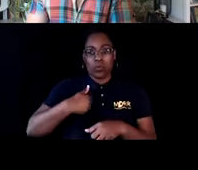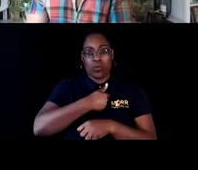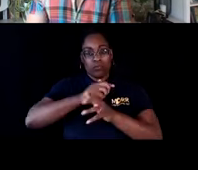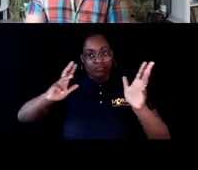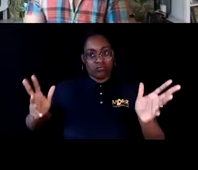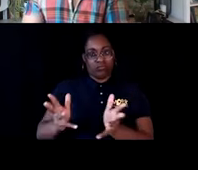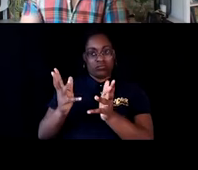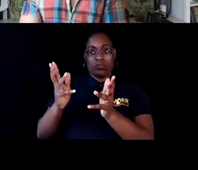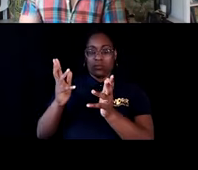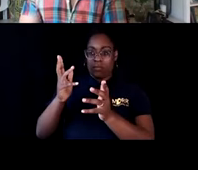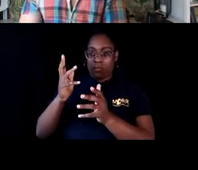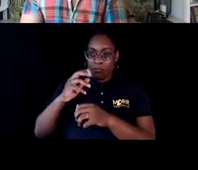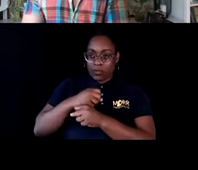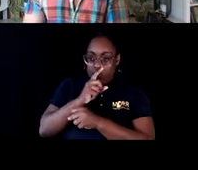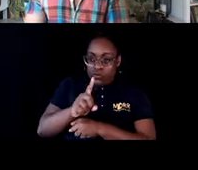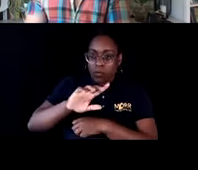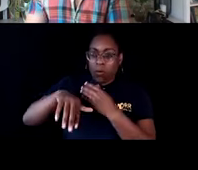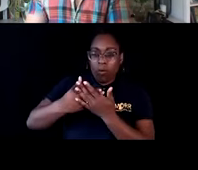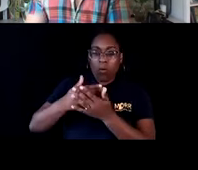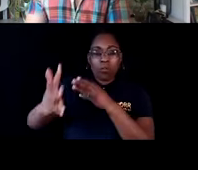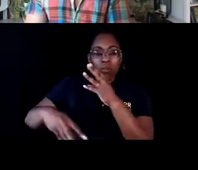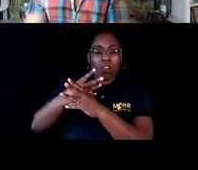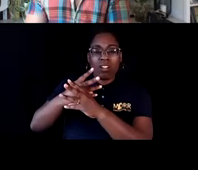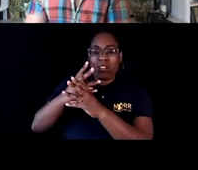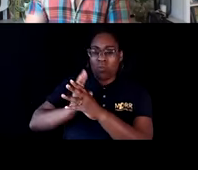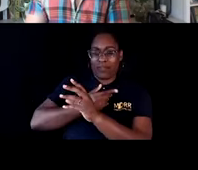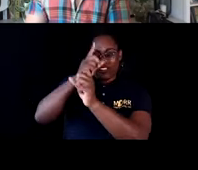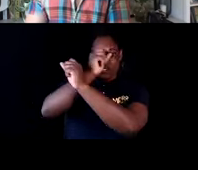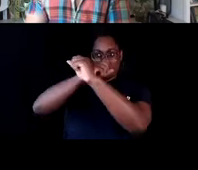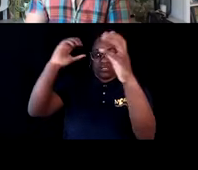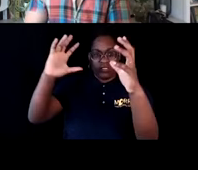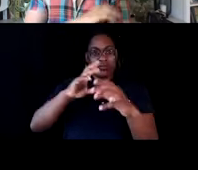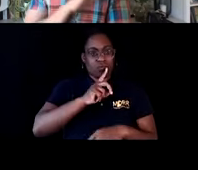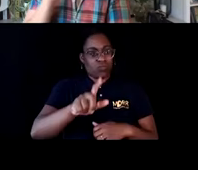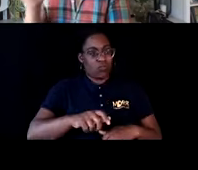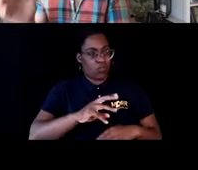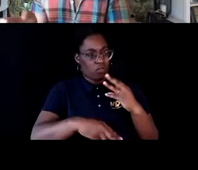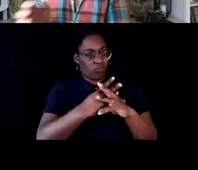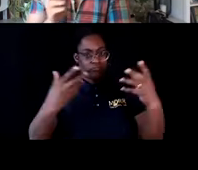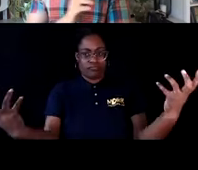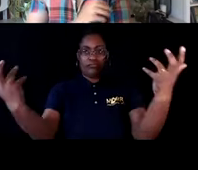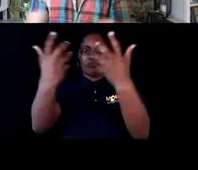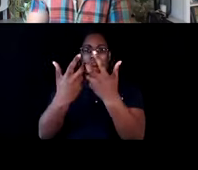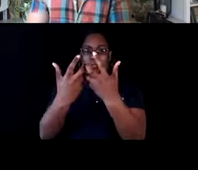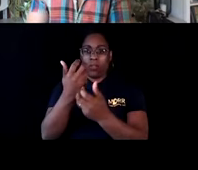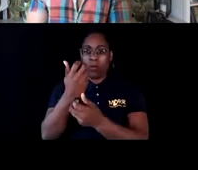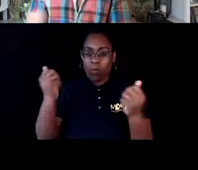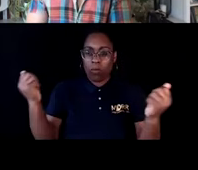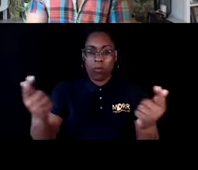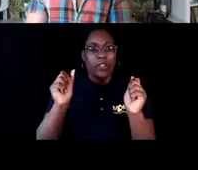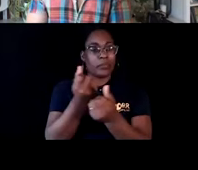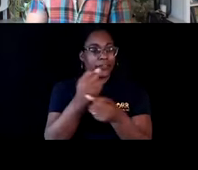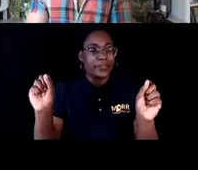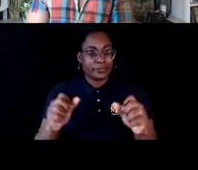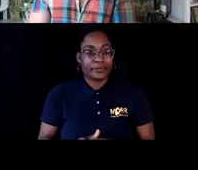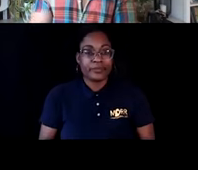and using an abolitionist frame. And the thing that remains true about Race Forward, even as our project shift, our strategy shift, is